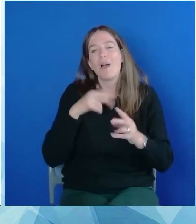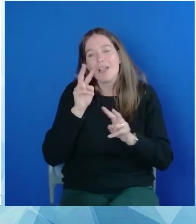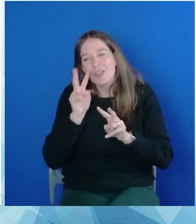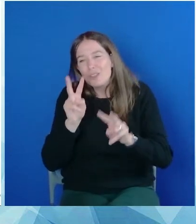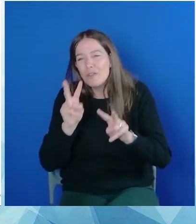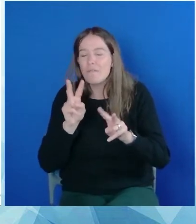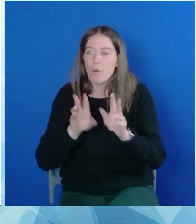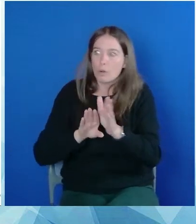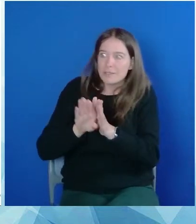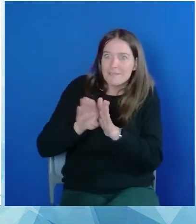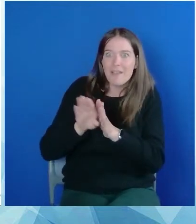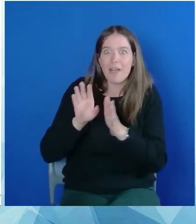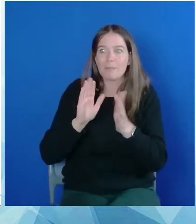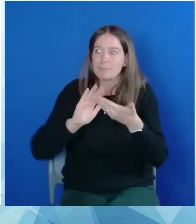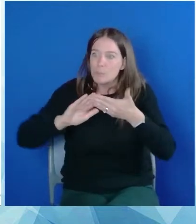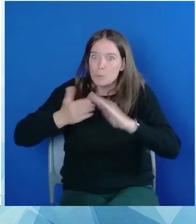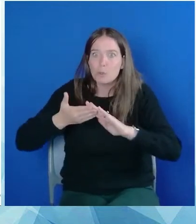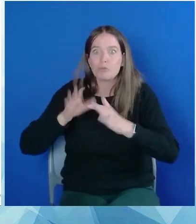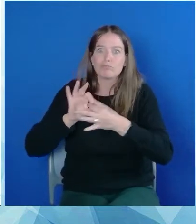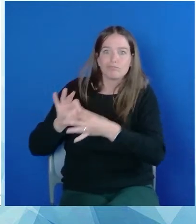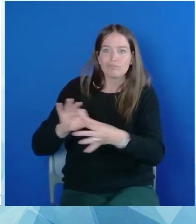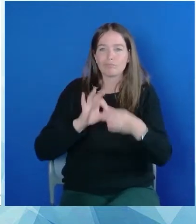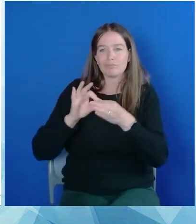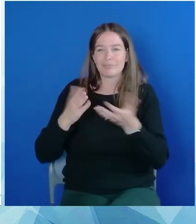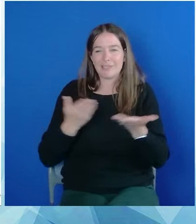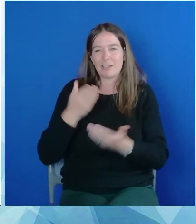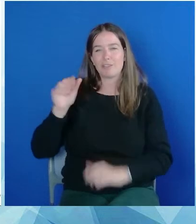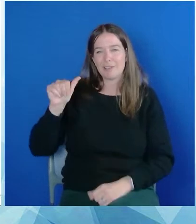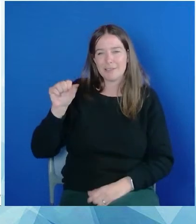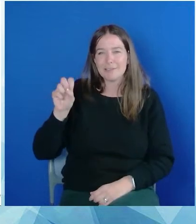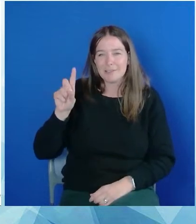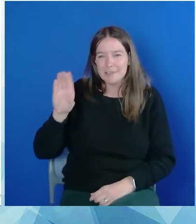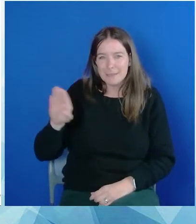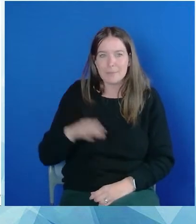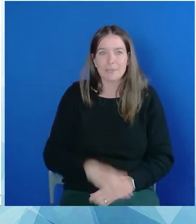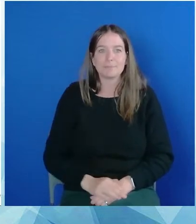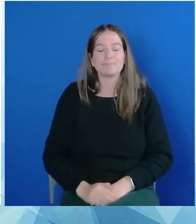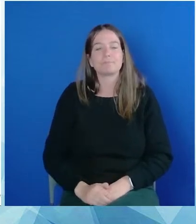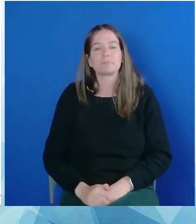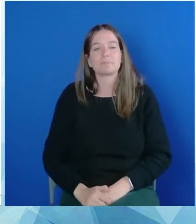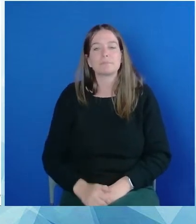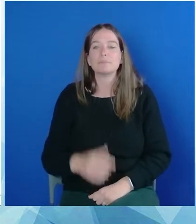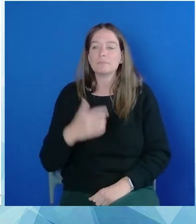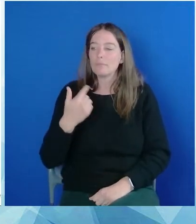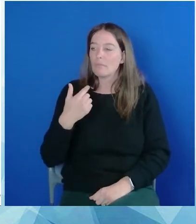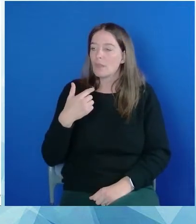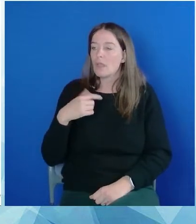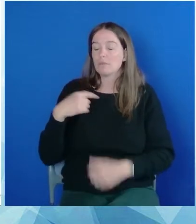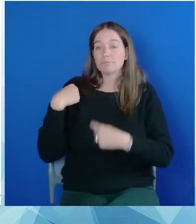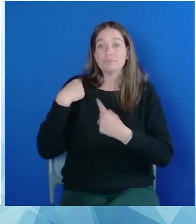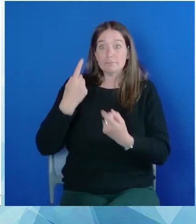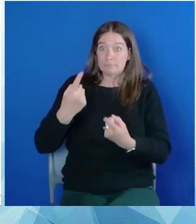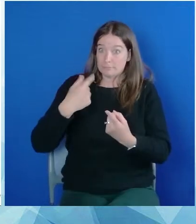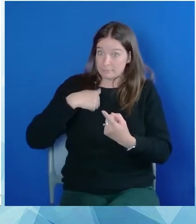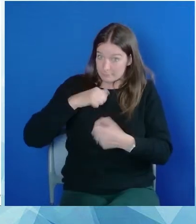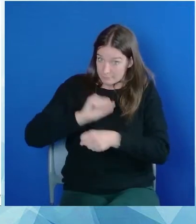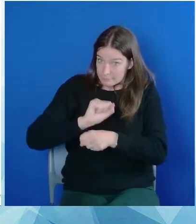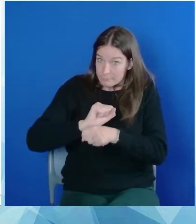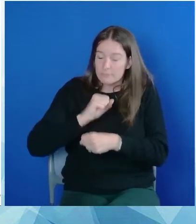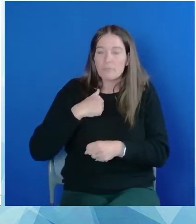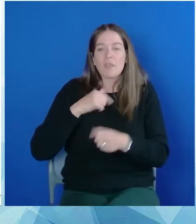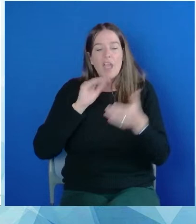So overall, in that period of time, I logged in over 200 hours establishing the office